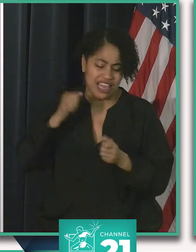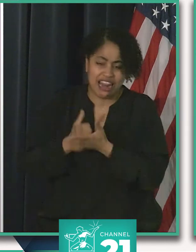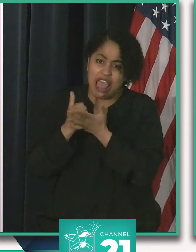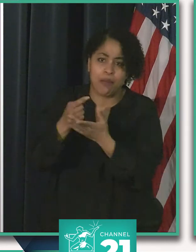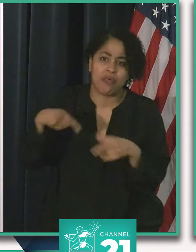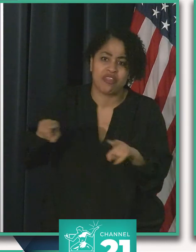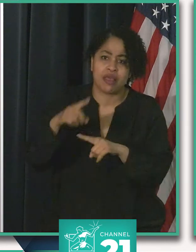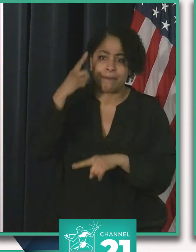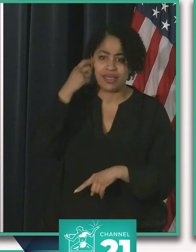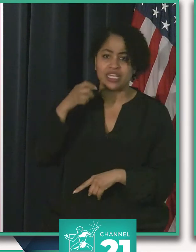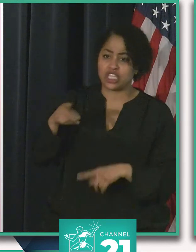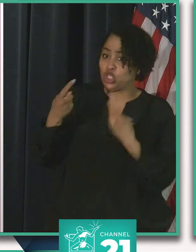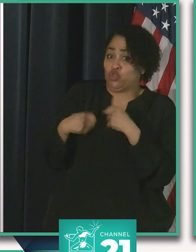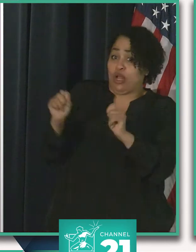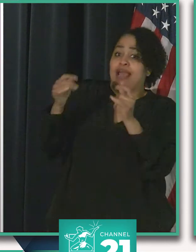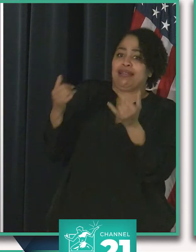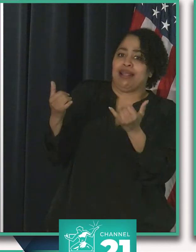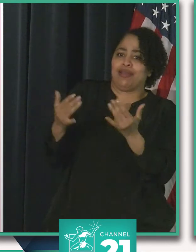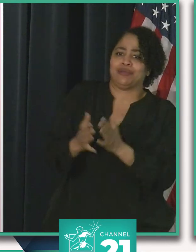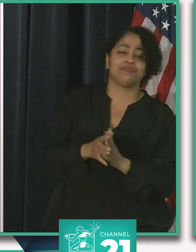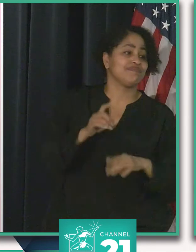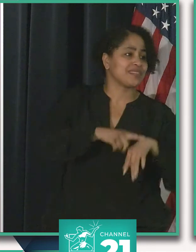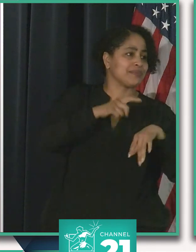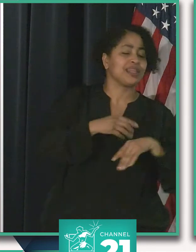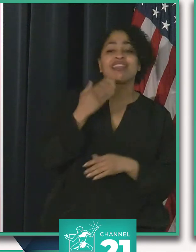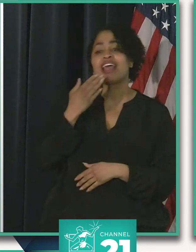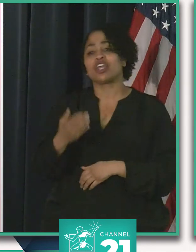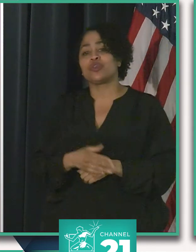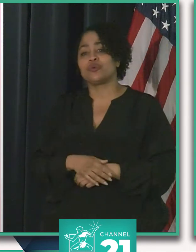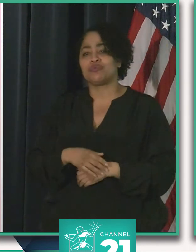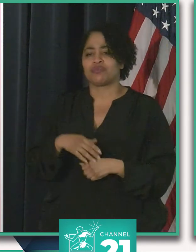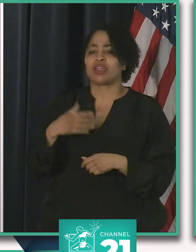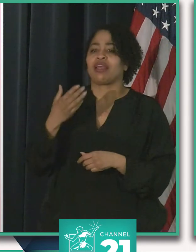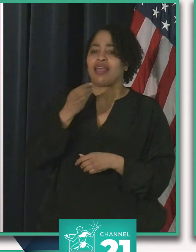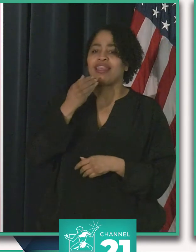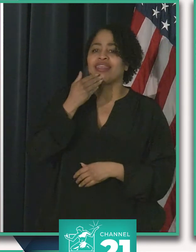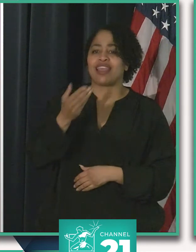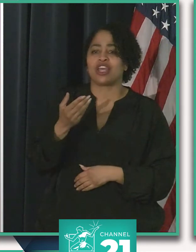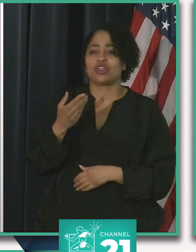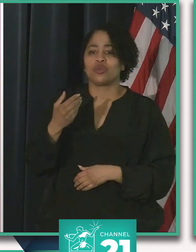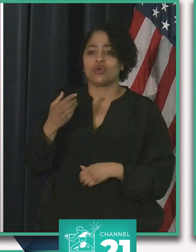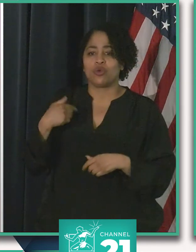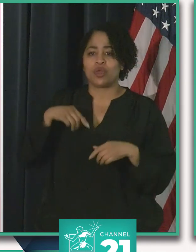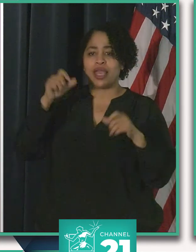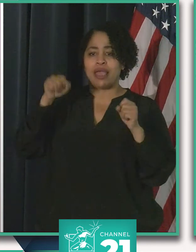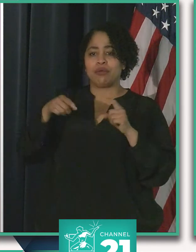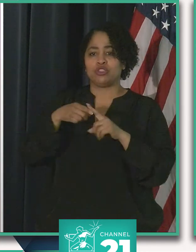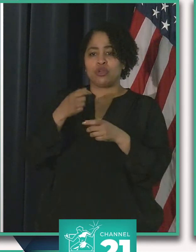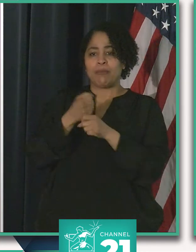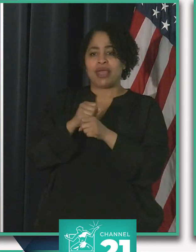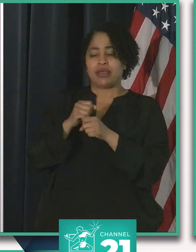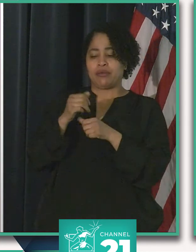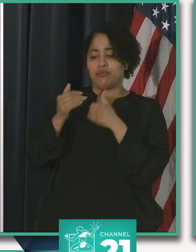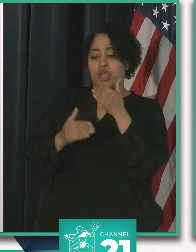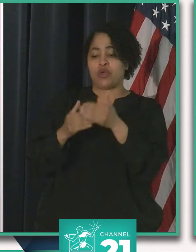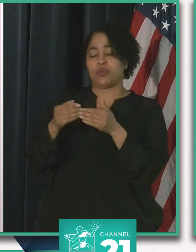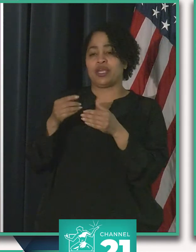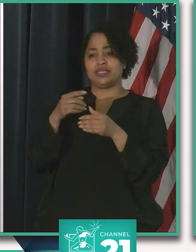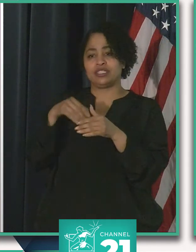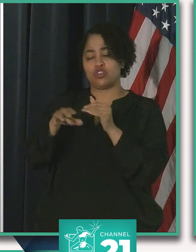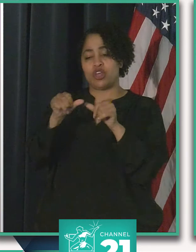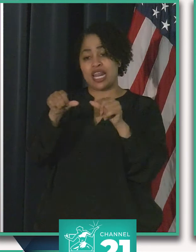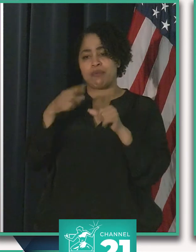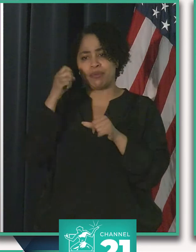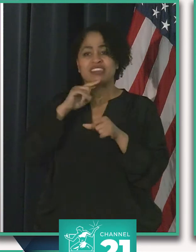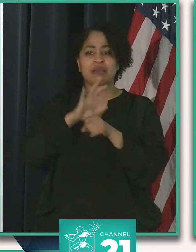them because they're trying now. So thank you. Well, and thank you. And we were able to make progress in your neighborhood because of the commitment of you and the